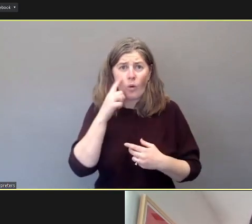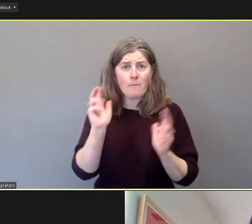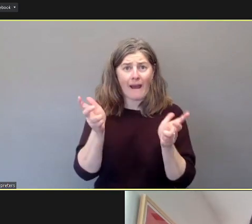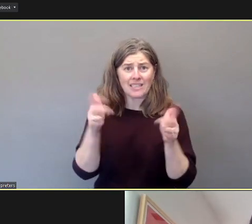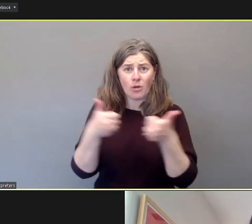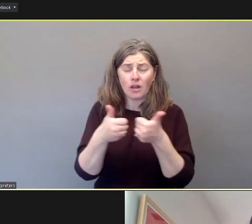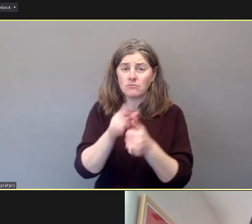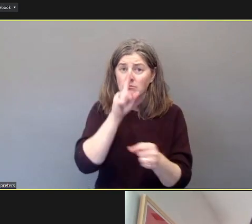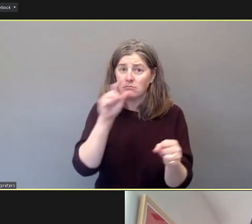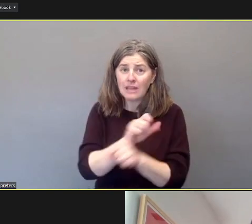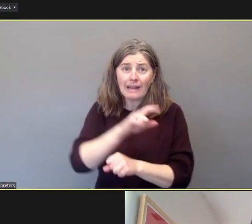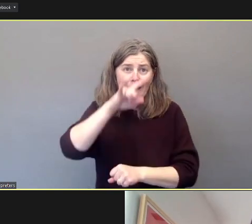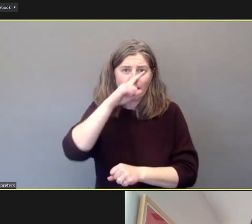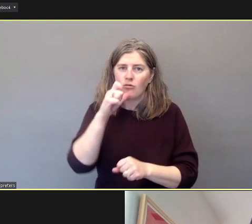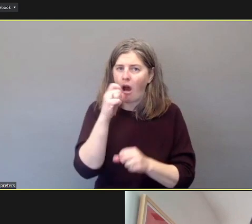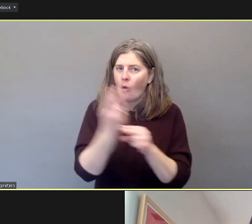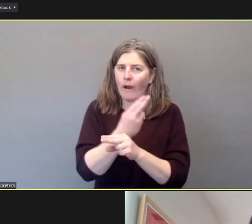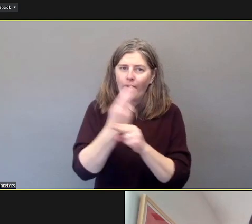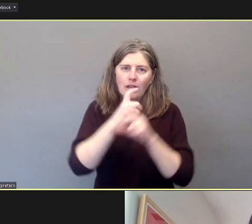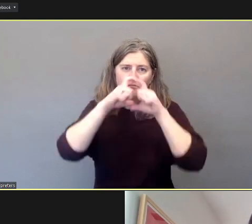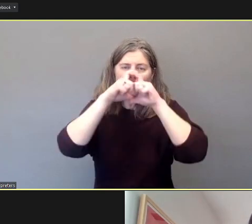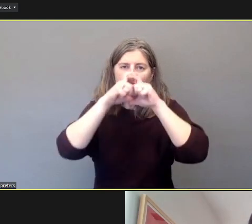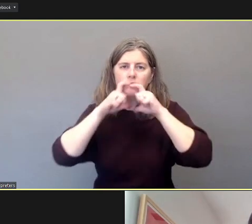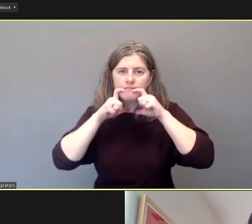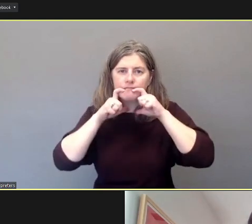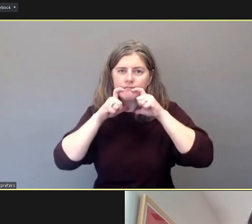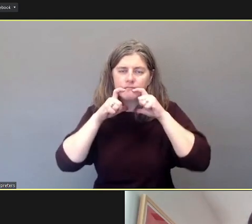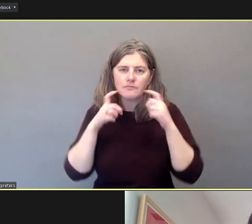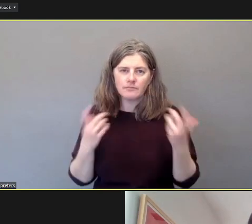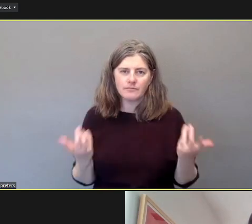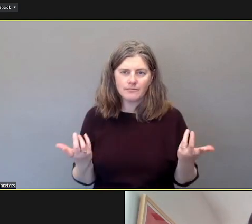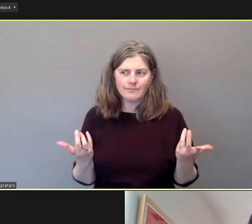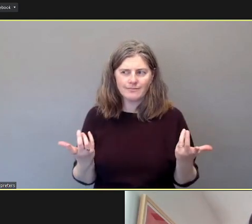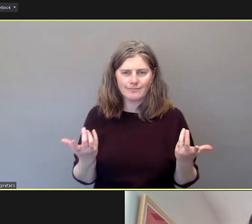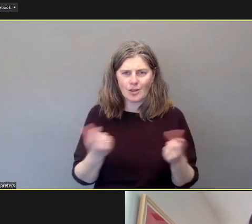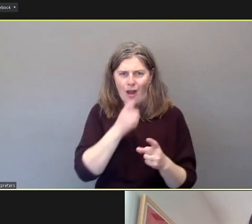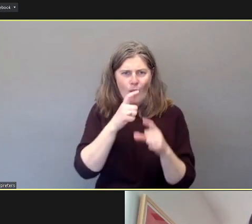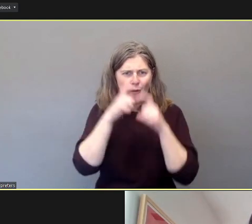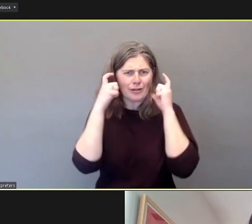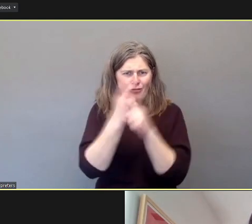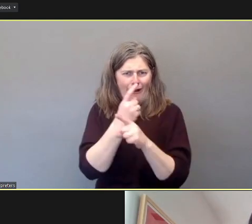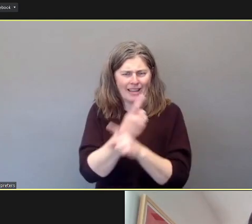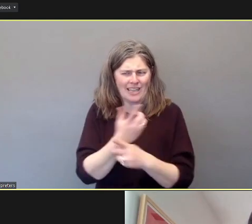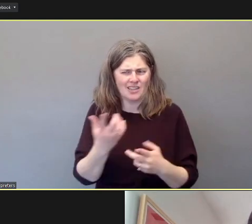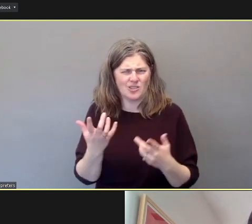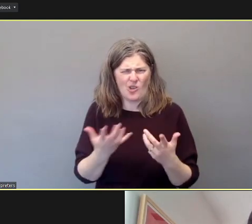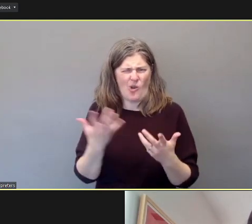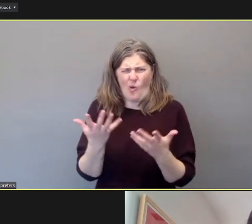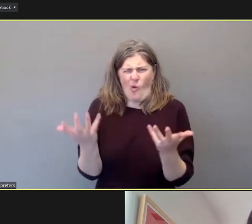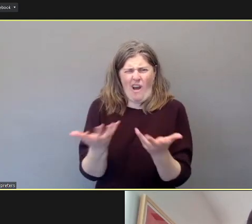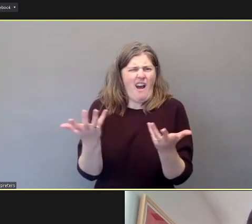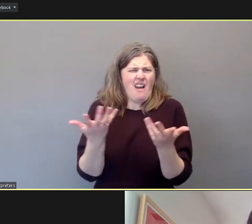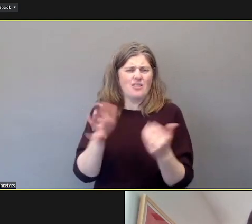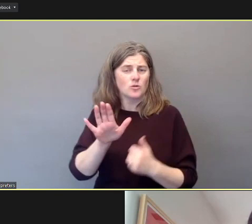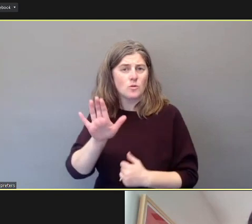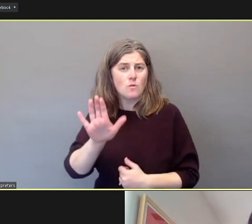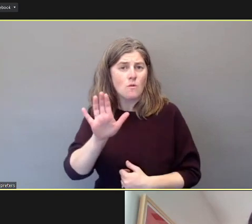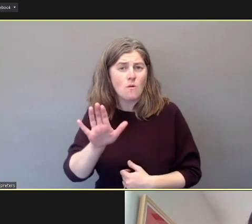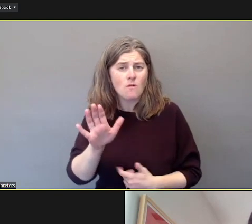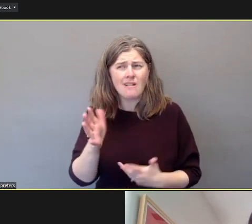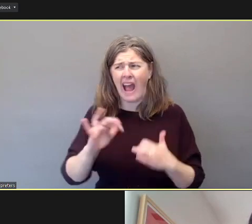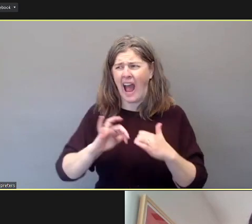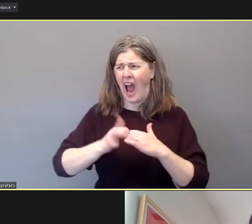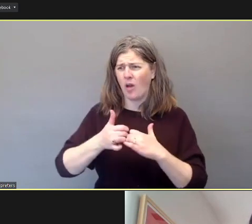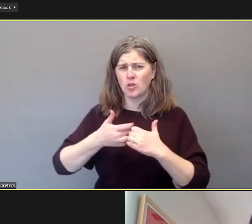that kids are not wearing the mask correctly. So is, what is your, how do you